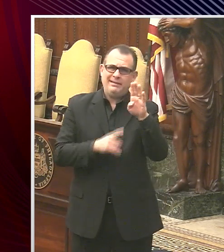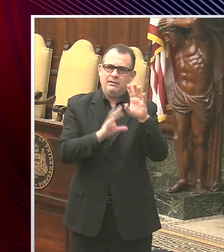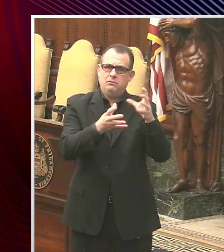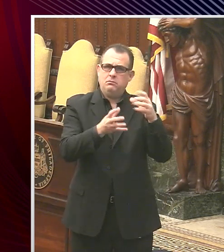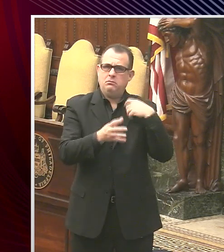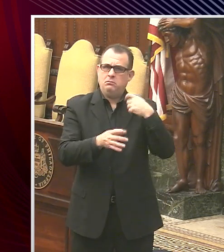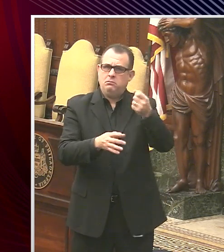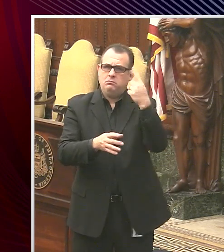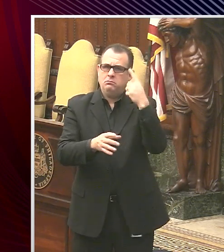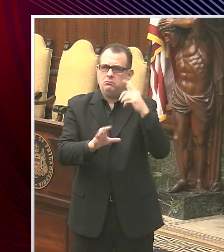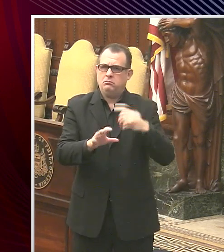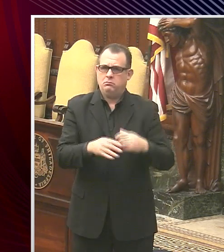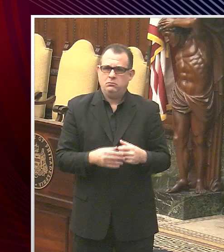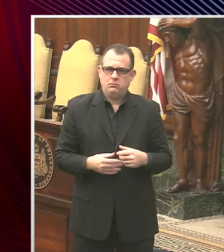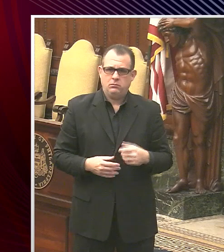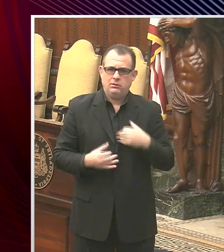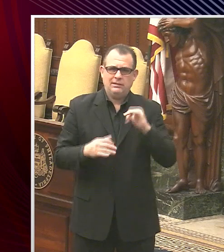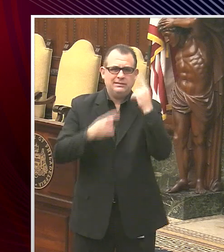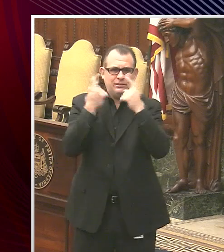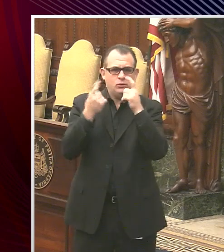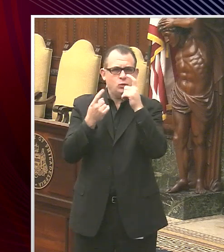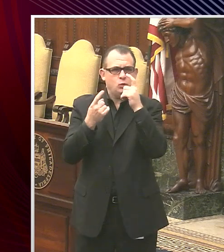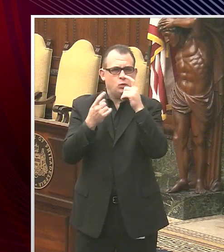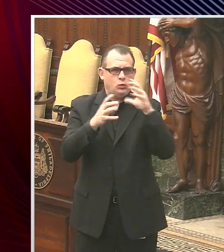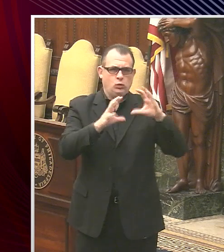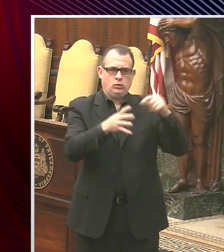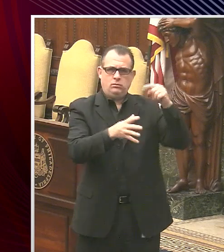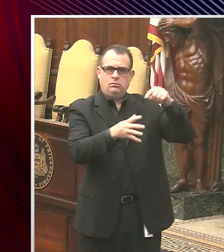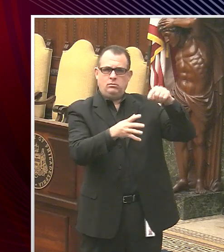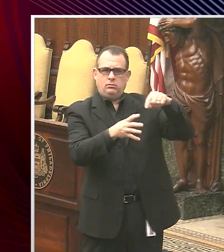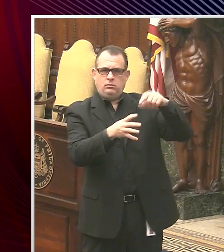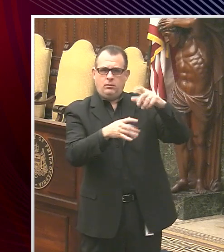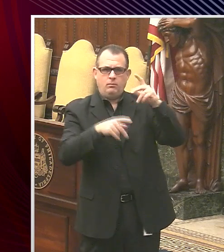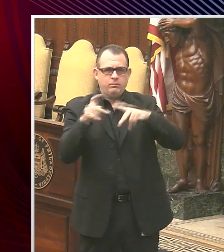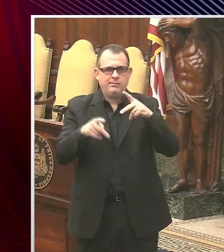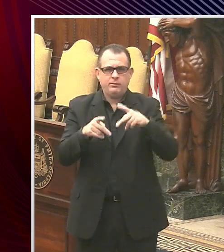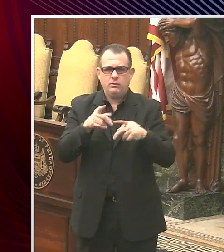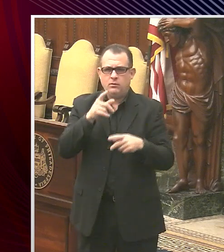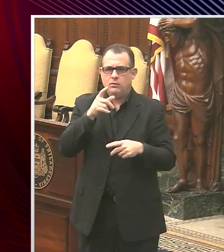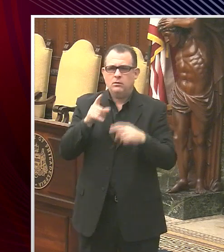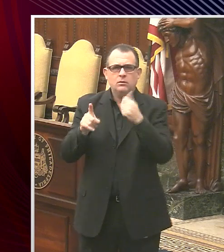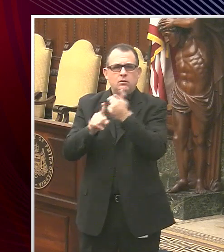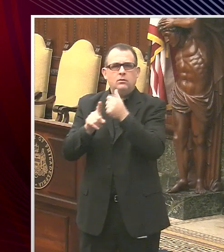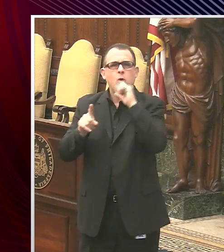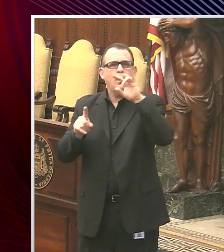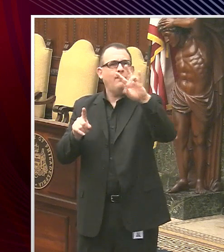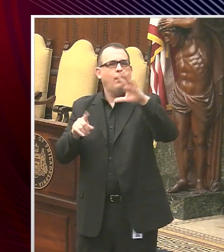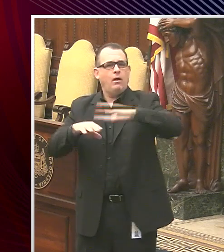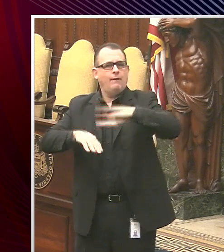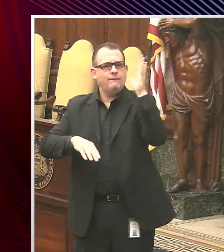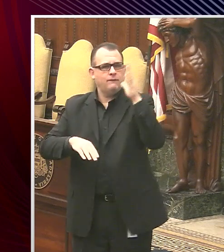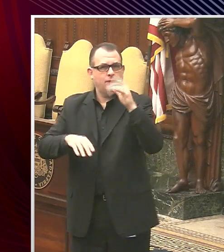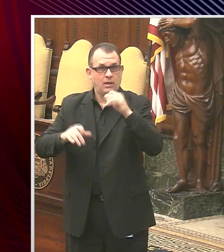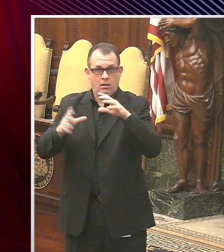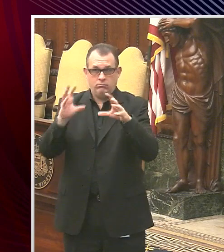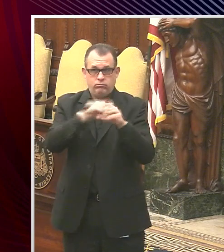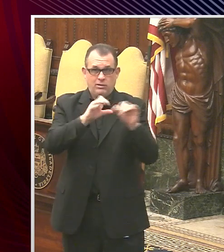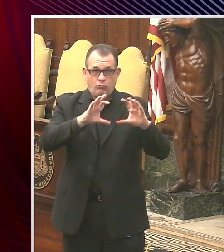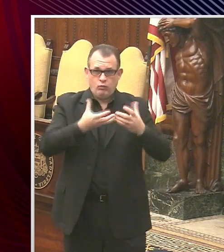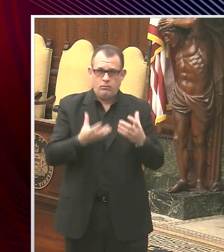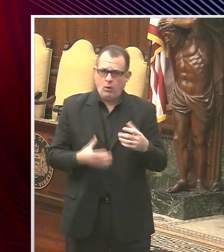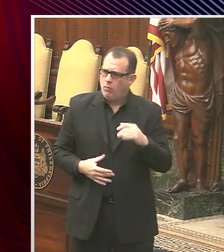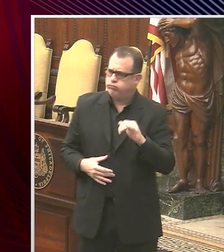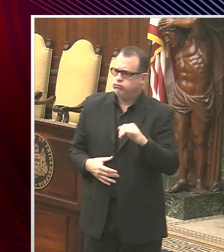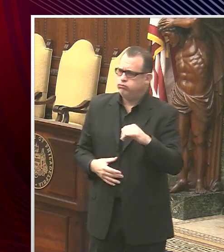working group is still considering who would be in that. Are they considering the people who are 75 and older? Yes, that's amongst